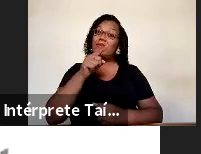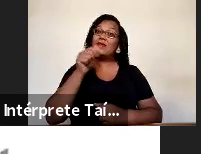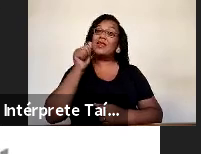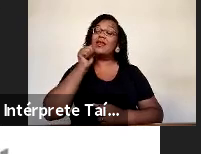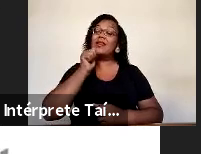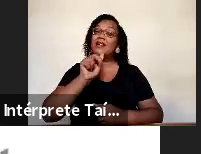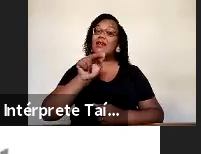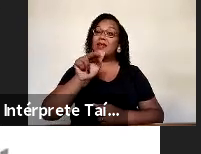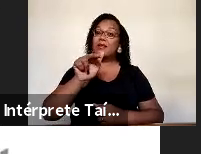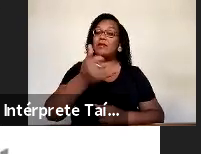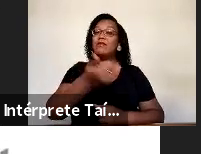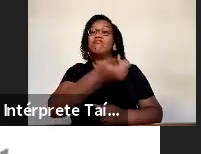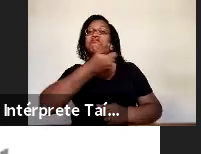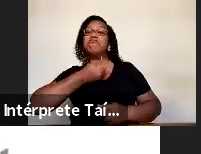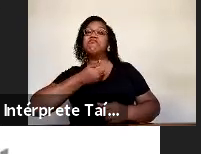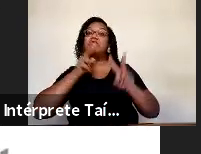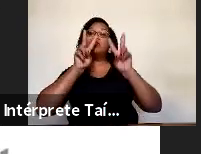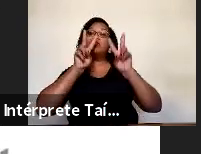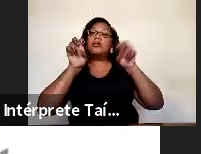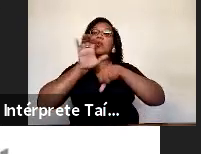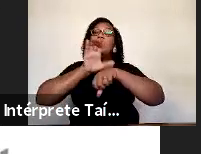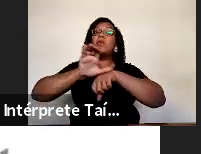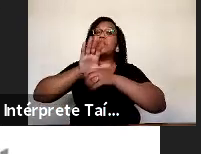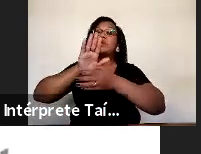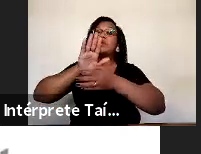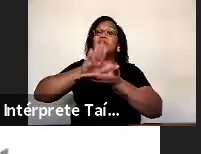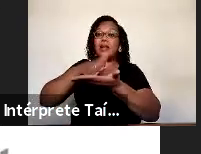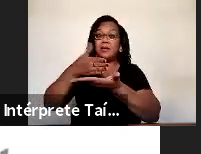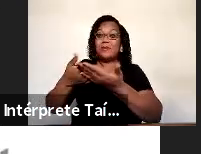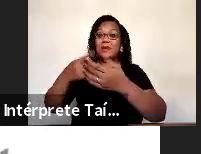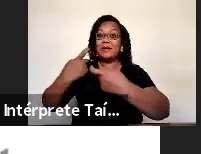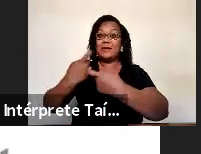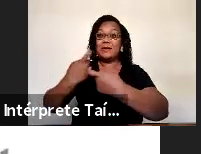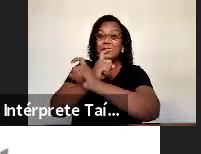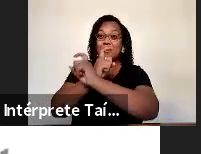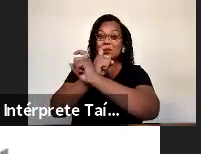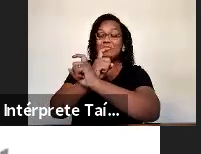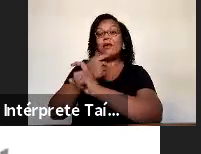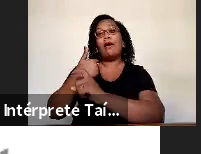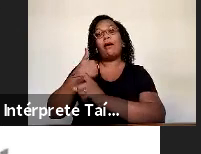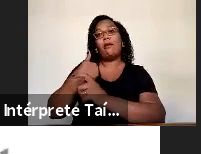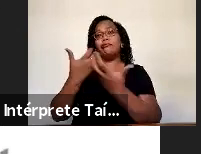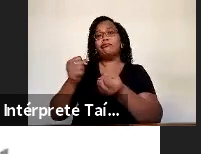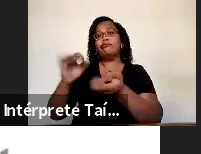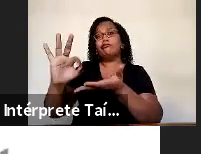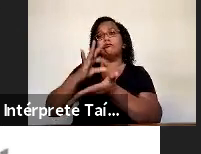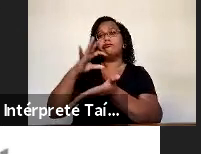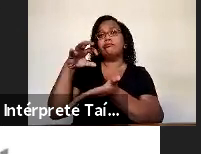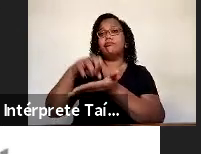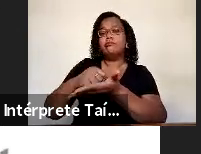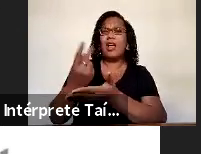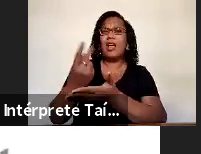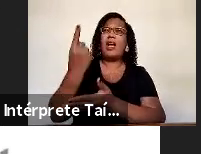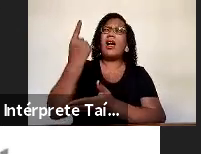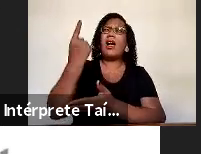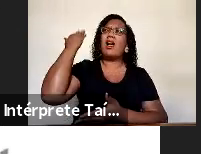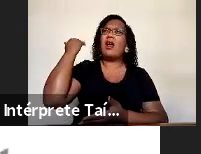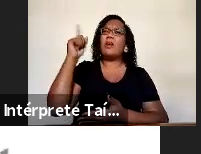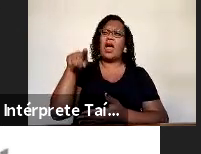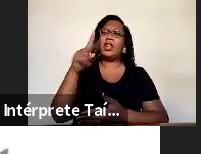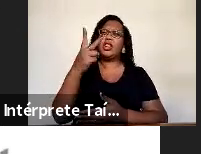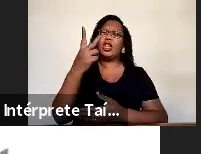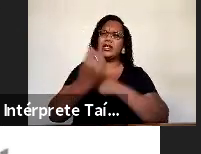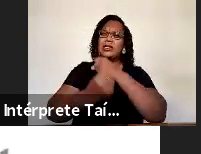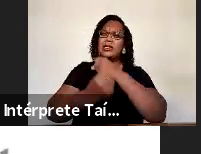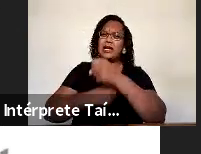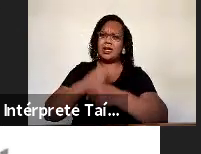Rio. And so I started, I enrolled. At the time, it was a two-year course. We had classes almost every day. And